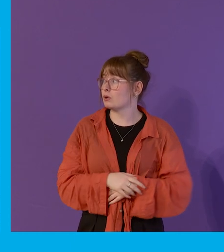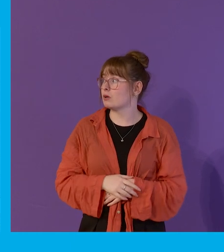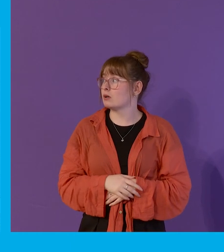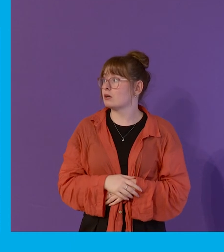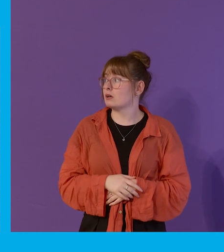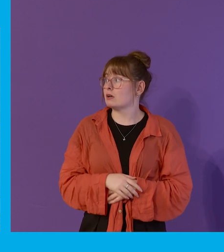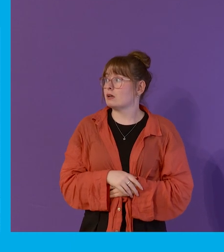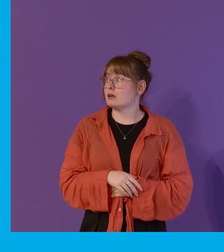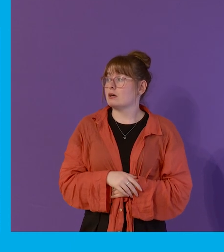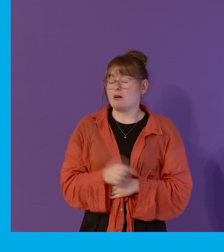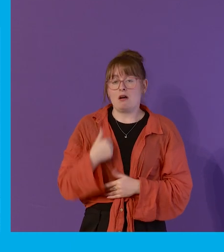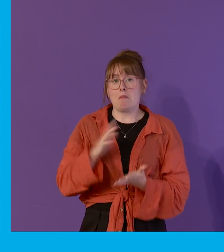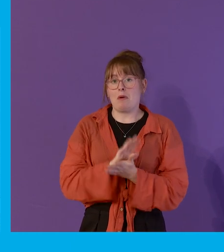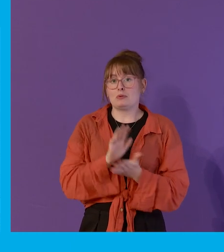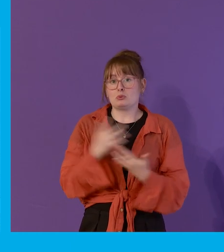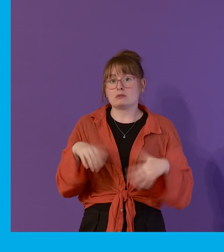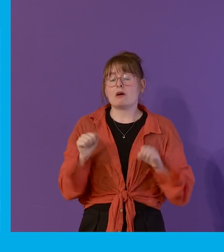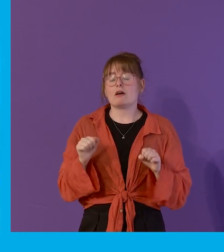Stephen? Happy to make a start.